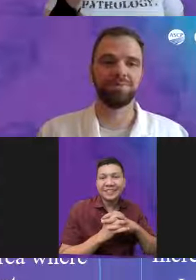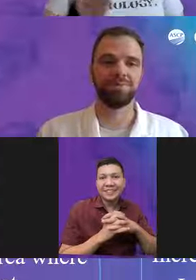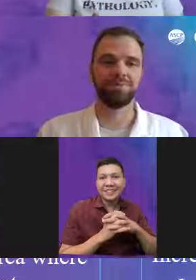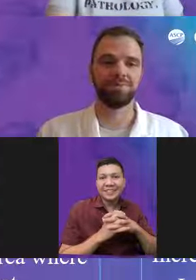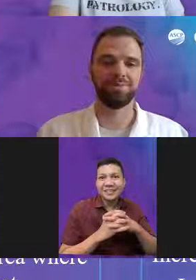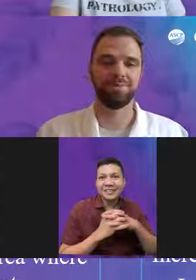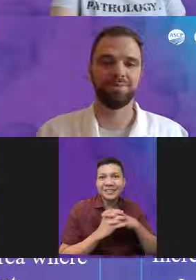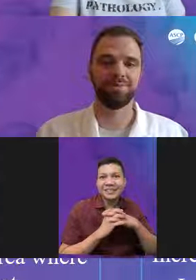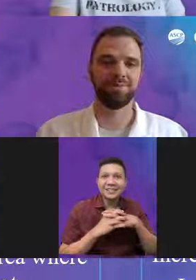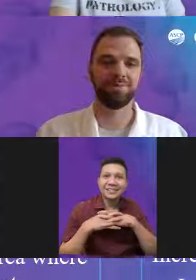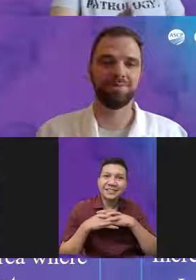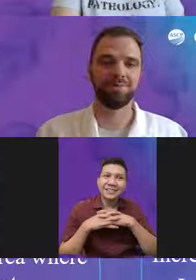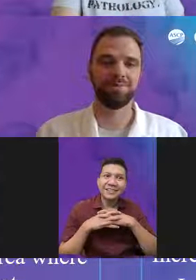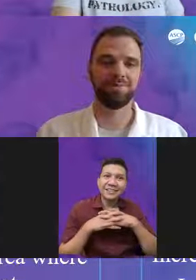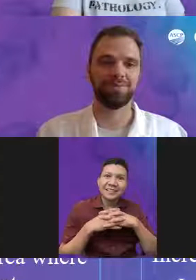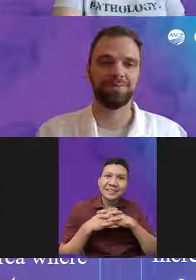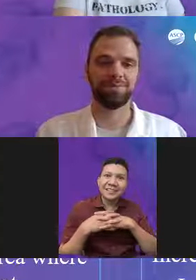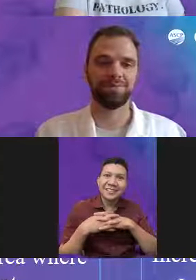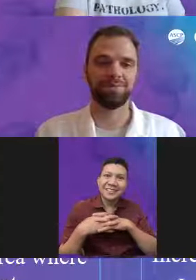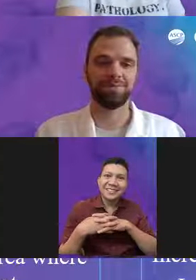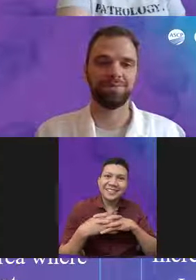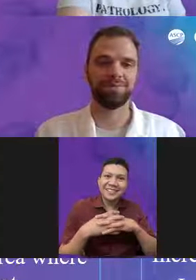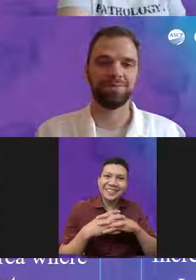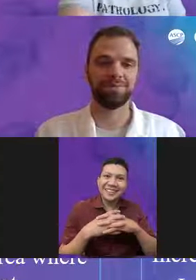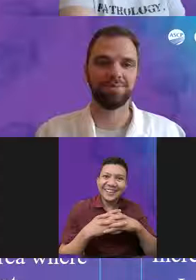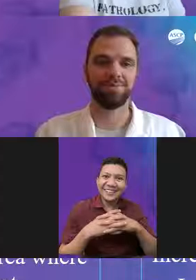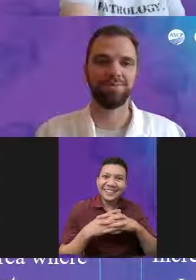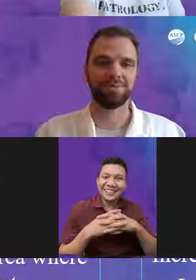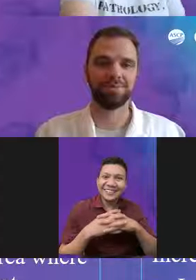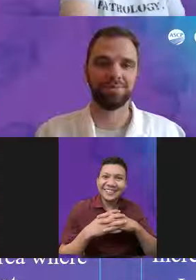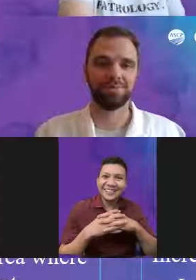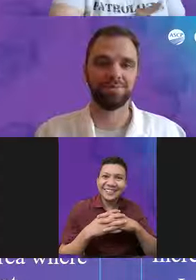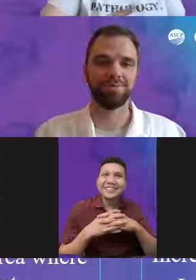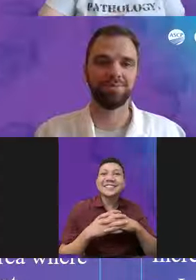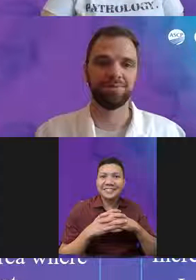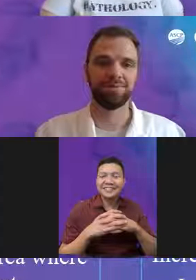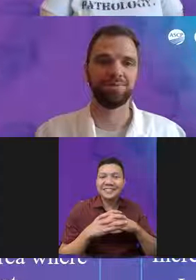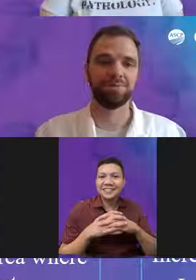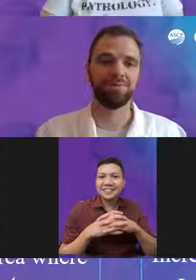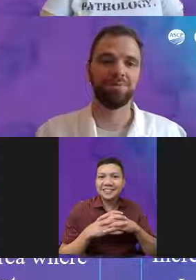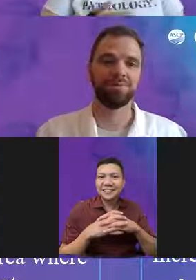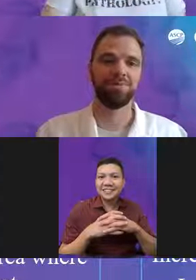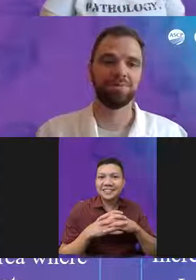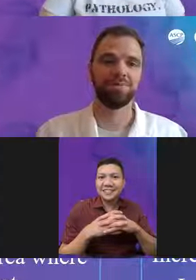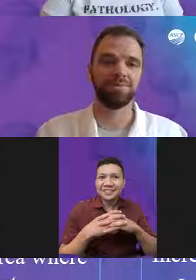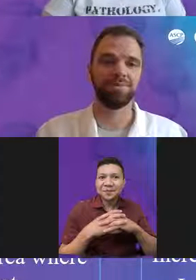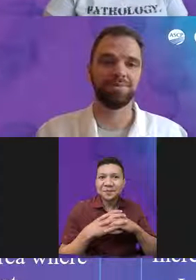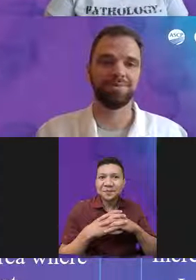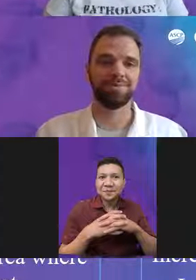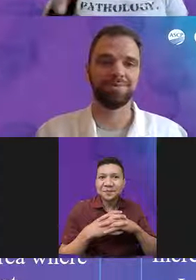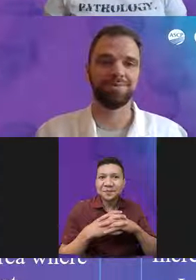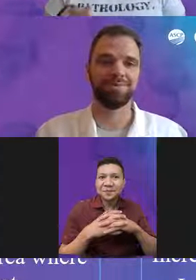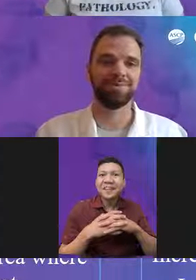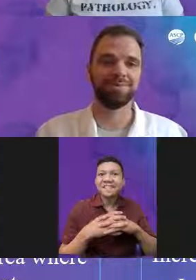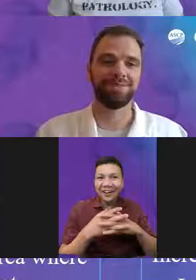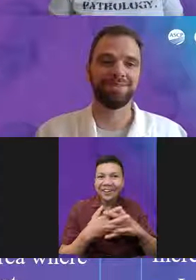saying, every time that I start talking about something else, like a different topic, I'm like, oh, that's my favorite.